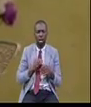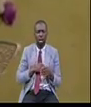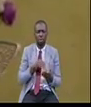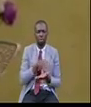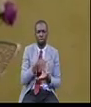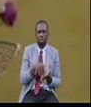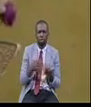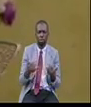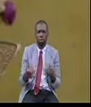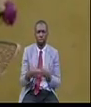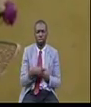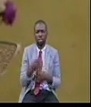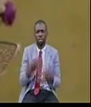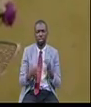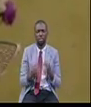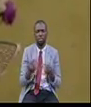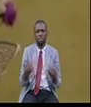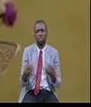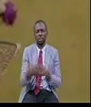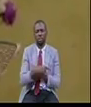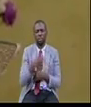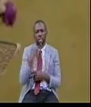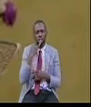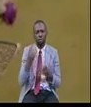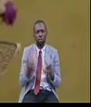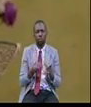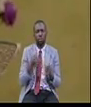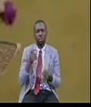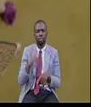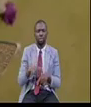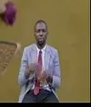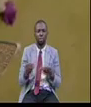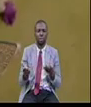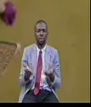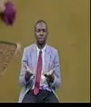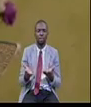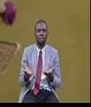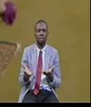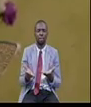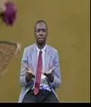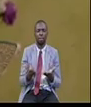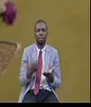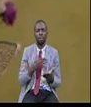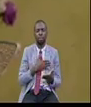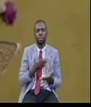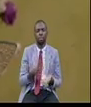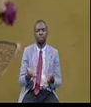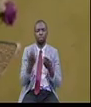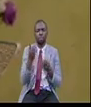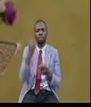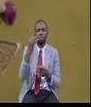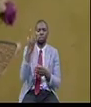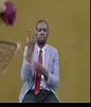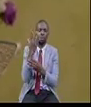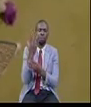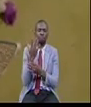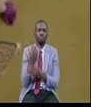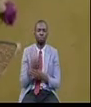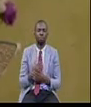Therefore, if today is your first time here, could you please raise up your hand wherever you are